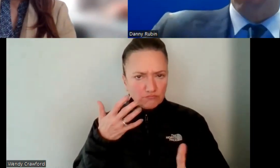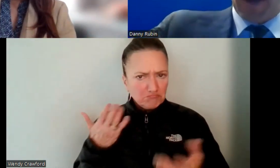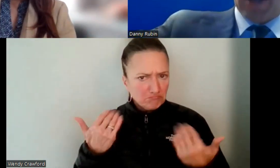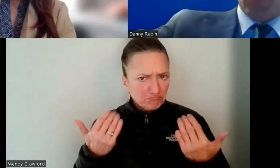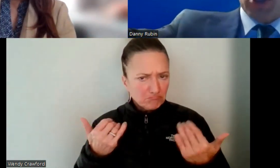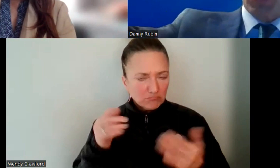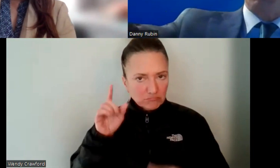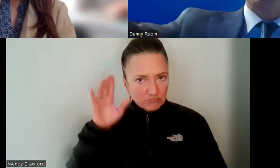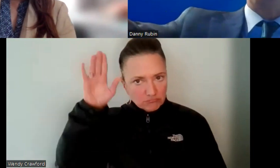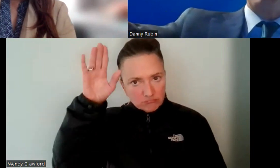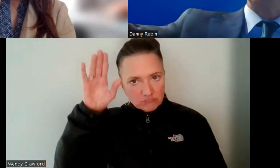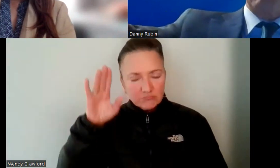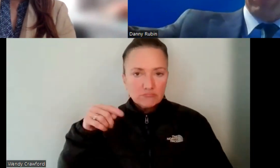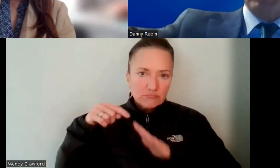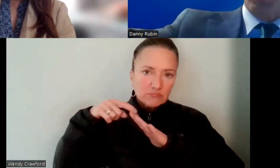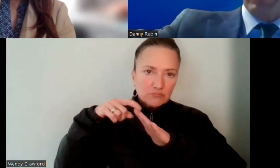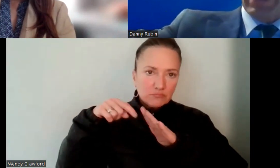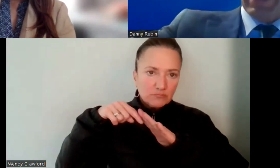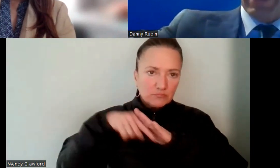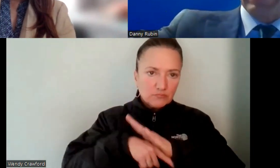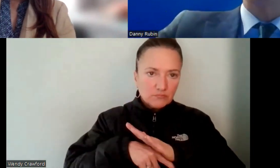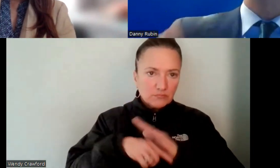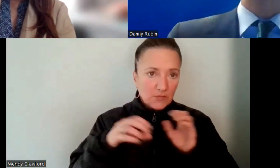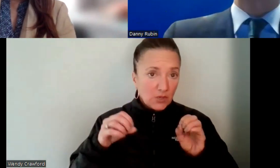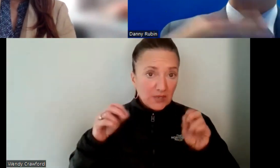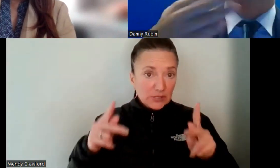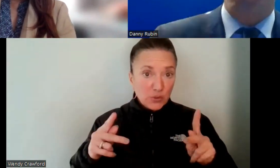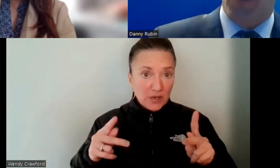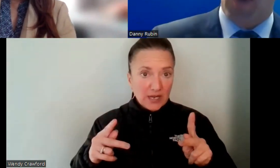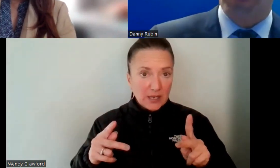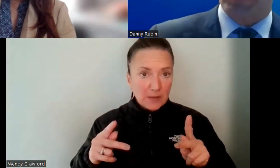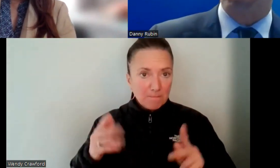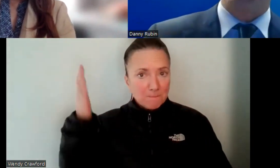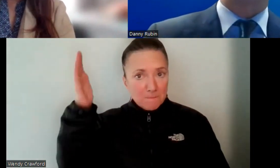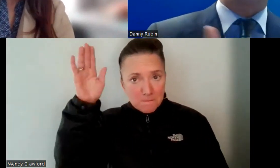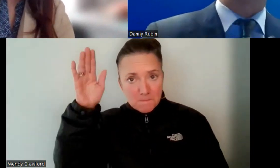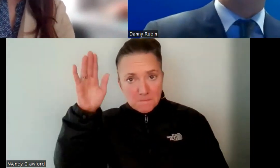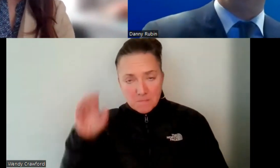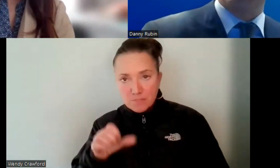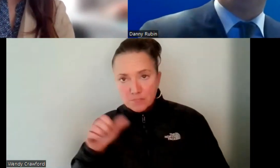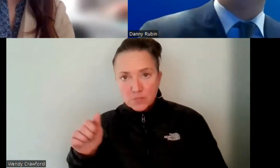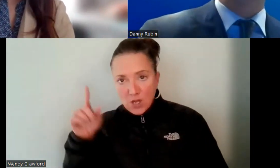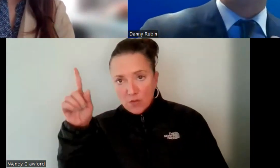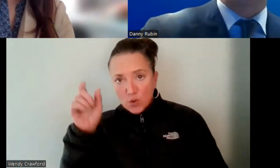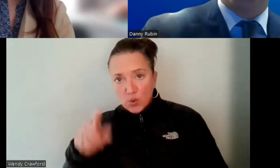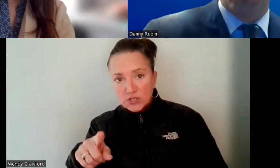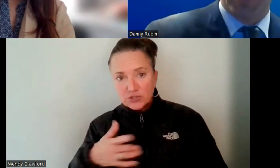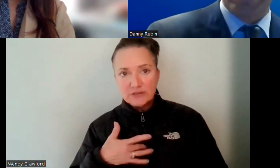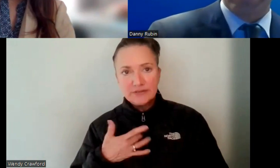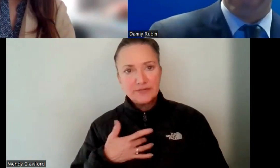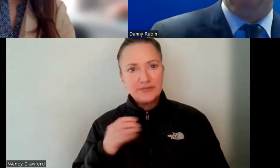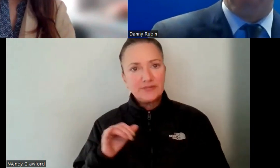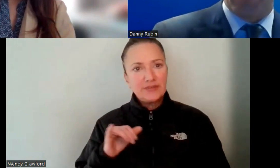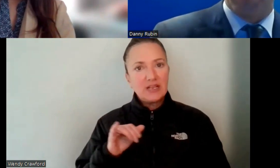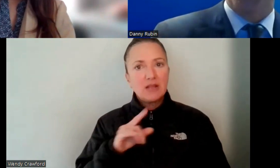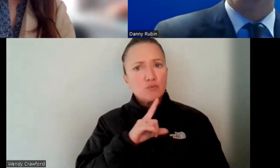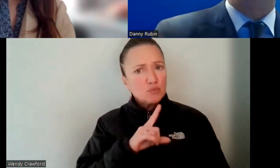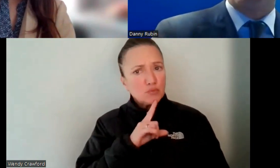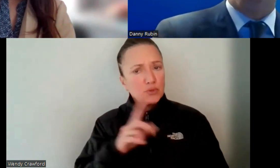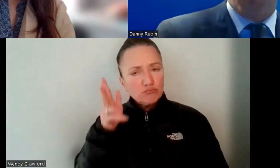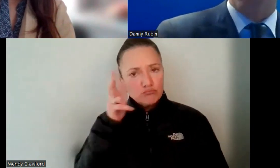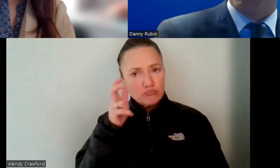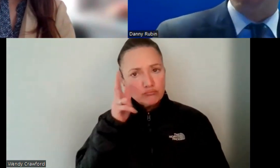go deeper? Do you think, show of hands, if you think it's okay to ask another question? It makes the person feel like you really